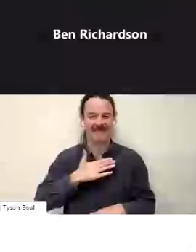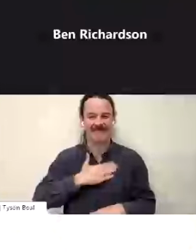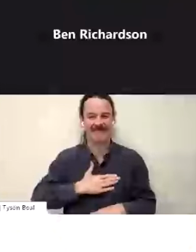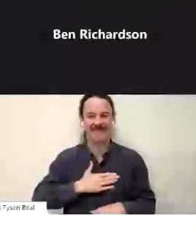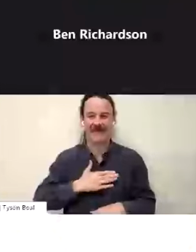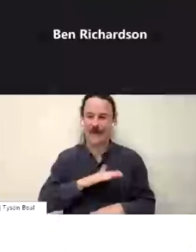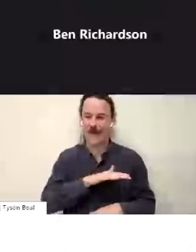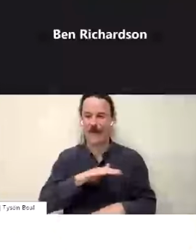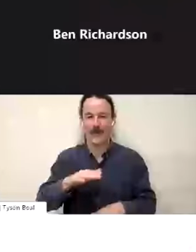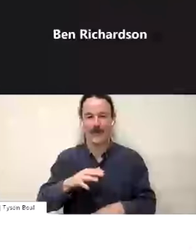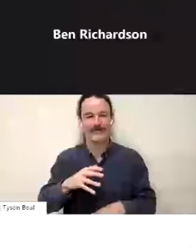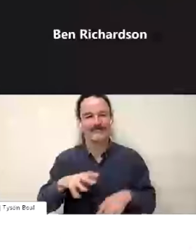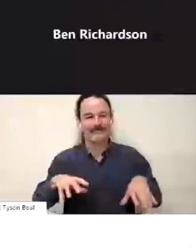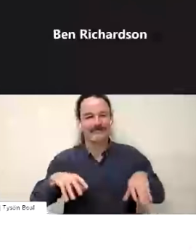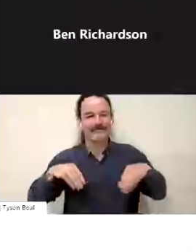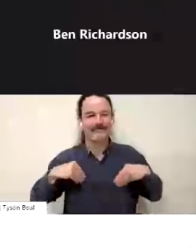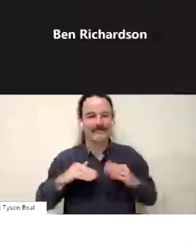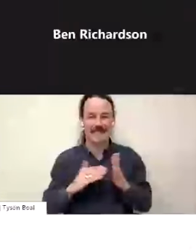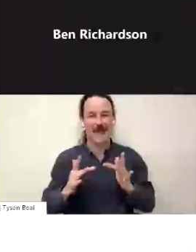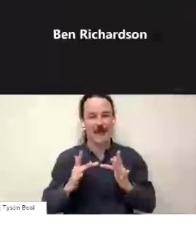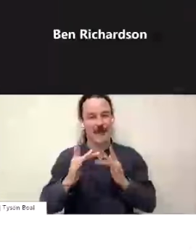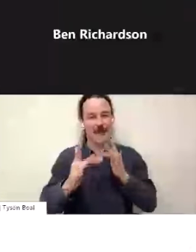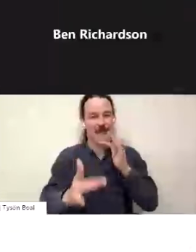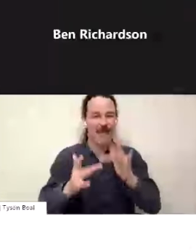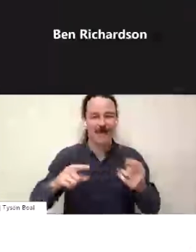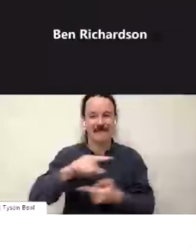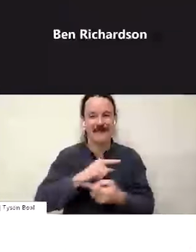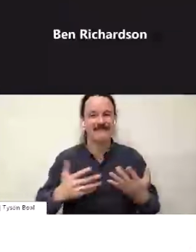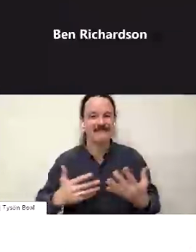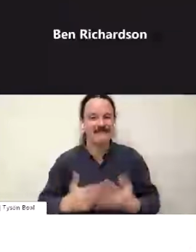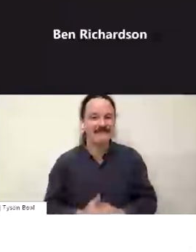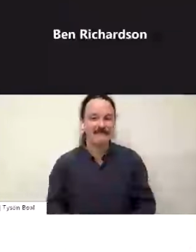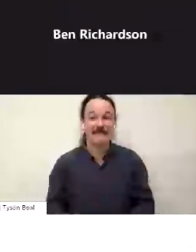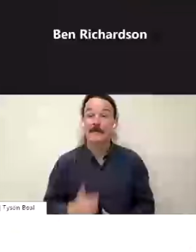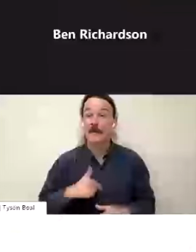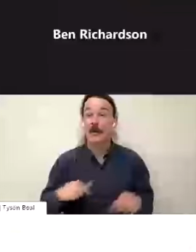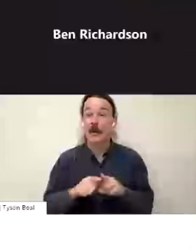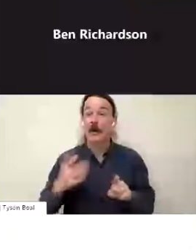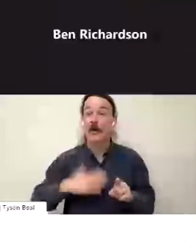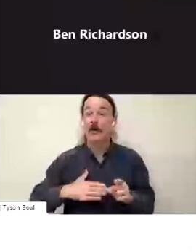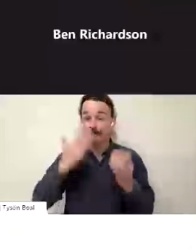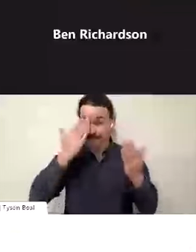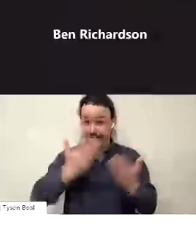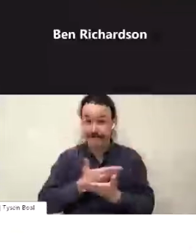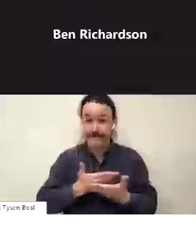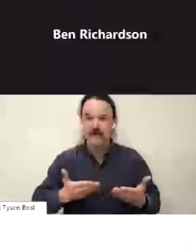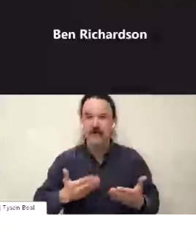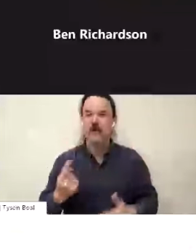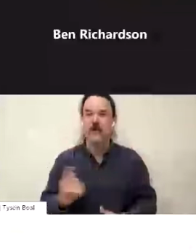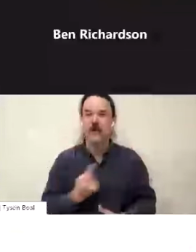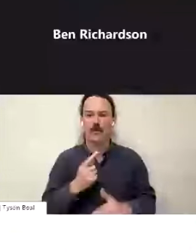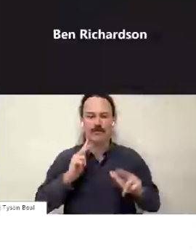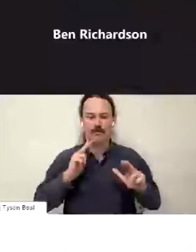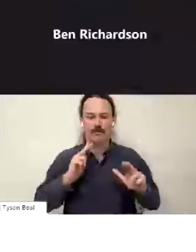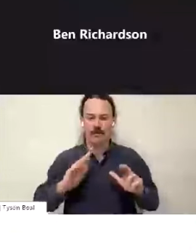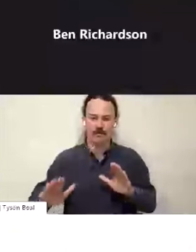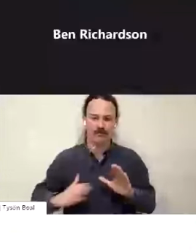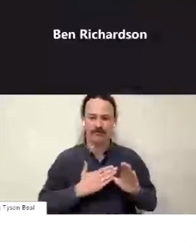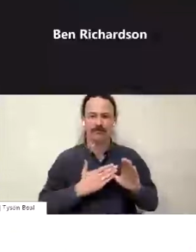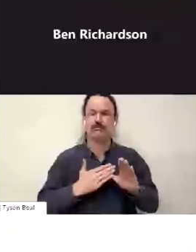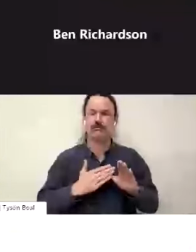that. But I'd also like to begin by acknowledging the traditional owners on the land in which I'm joining you